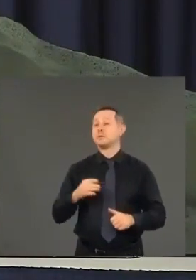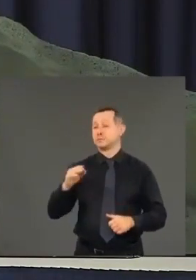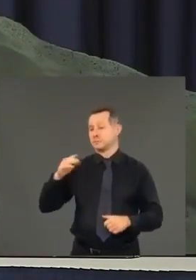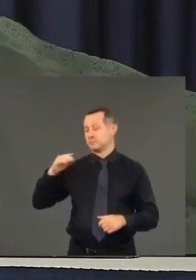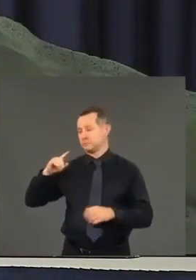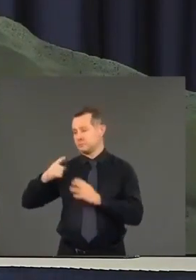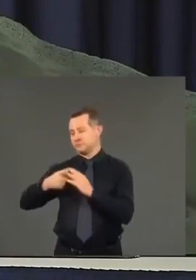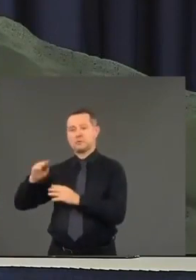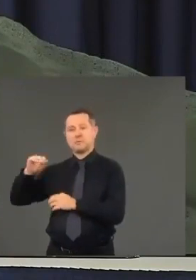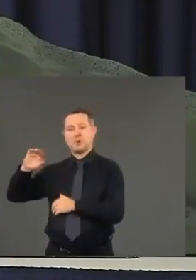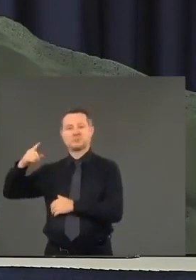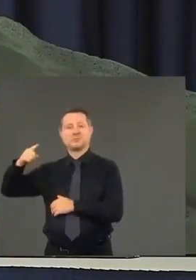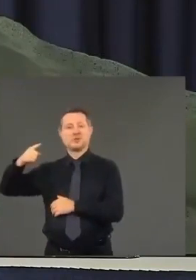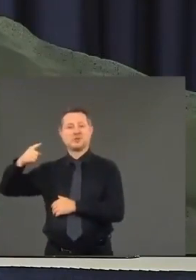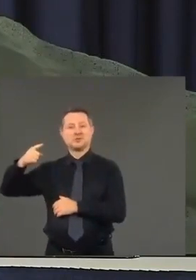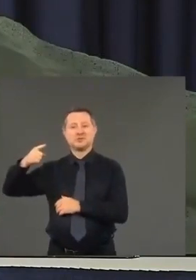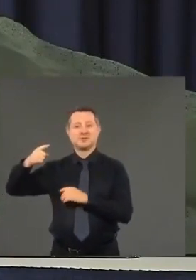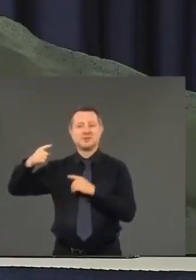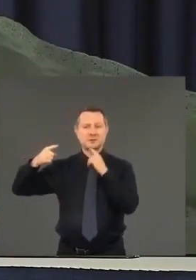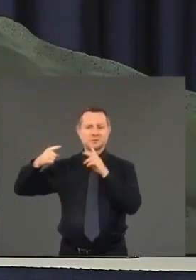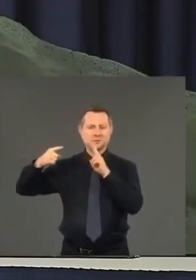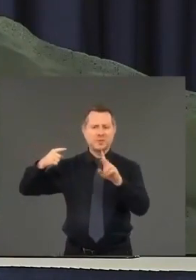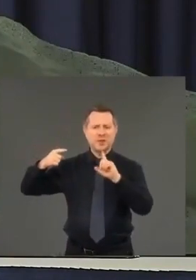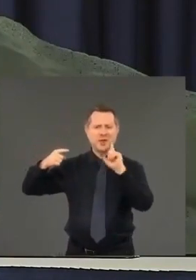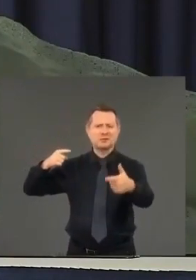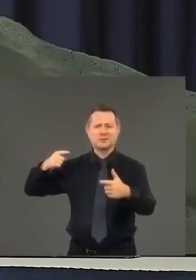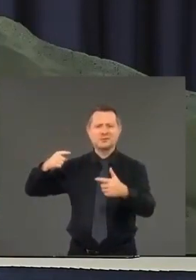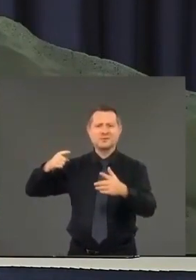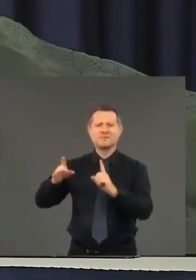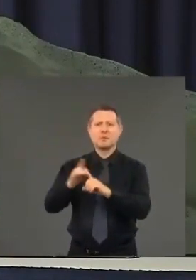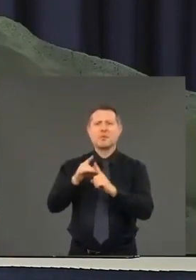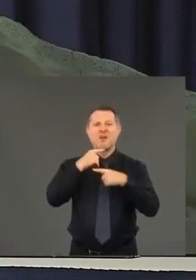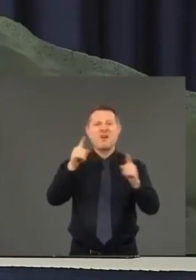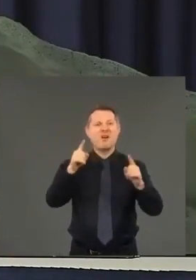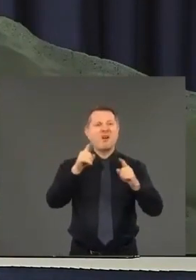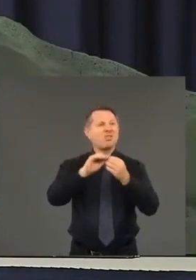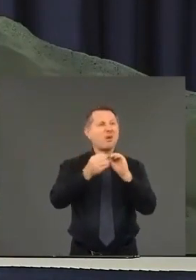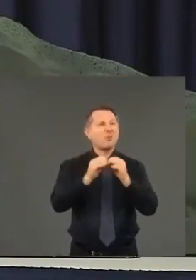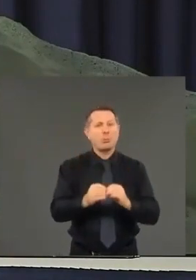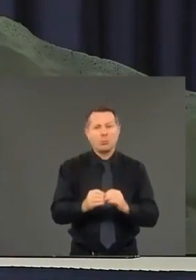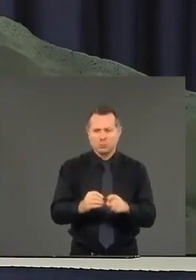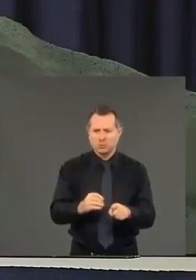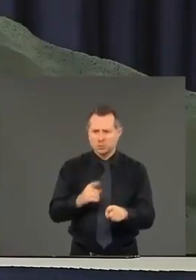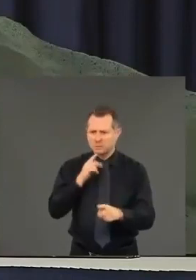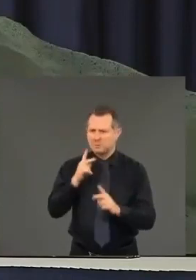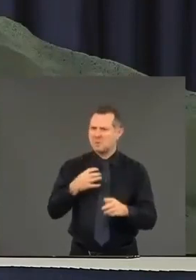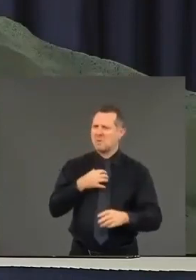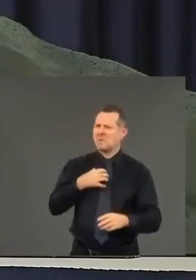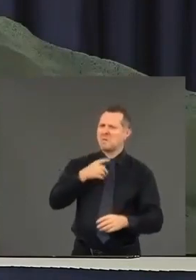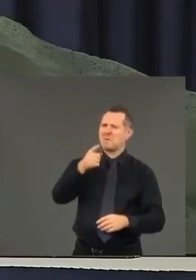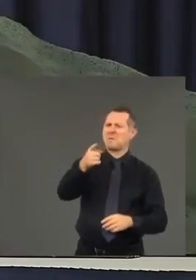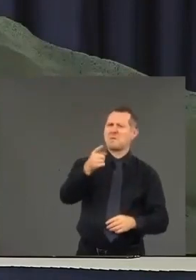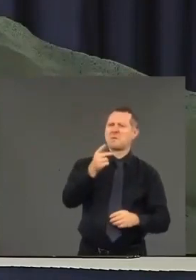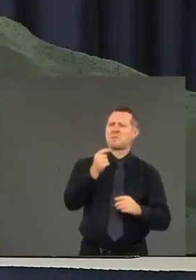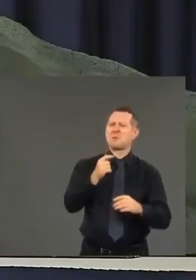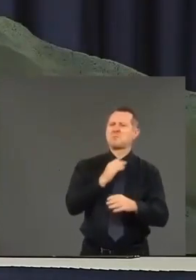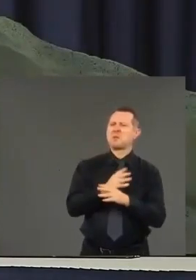2 weeks after the first case. And people were saying to me, why are you doing this so abruptly, so